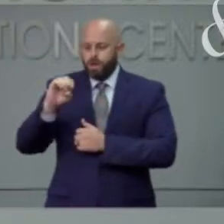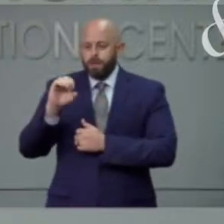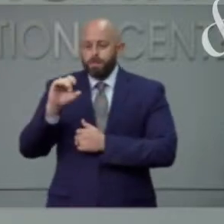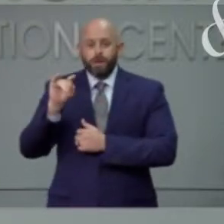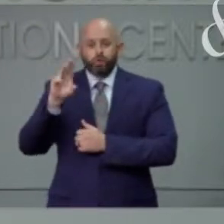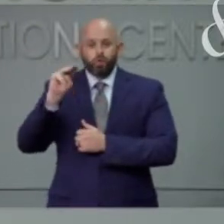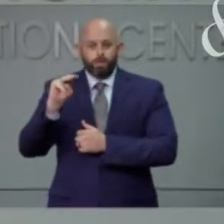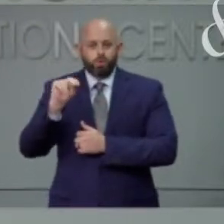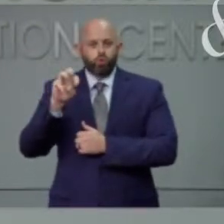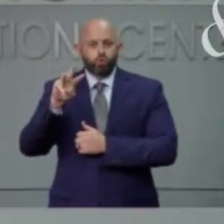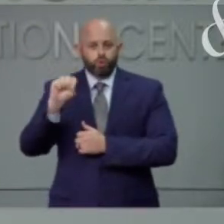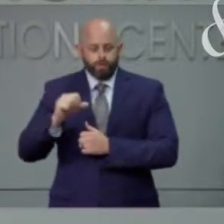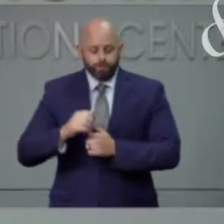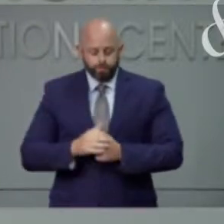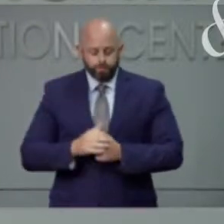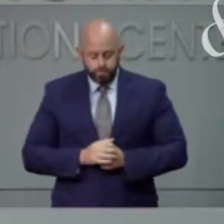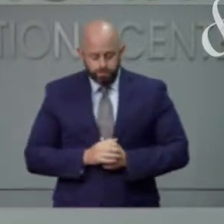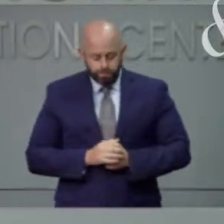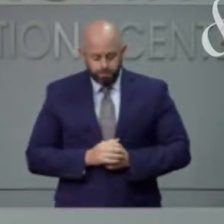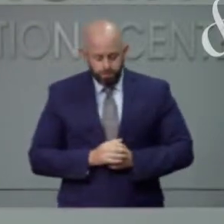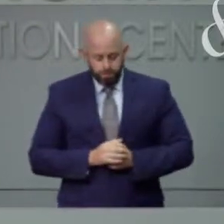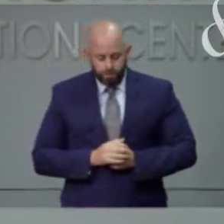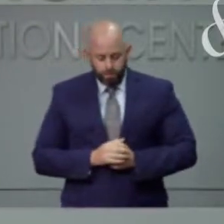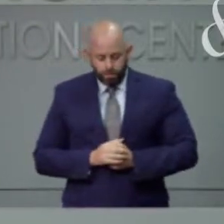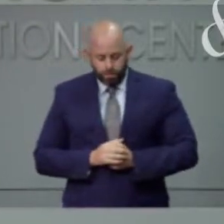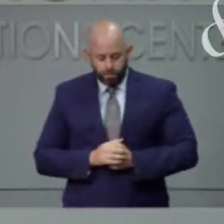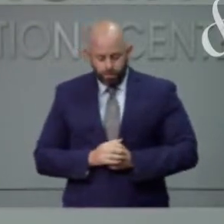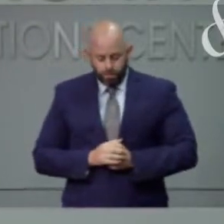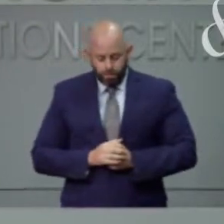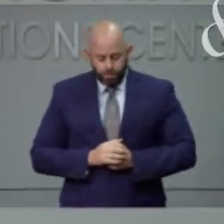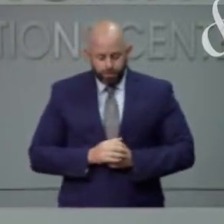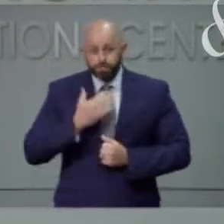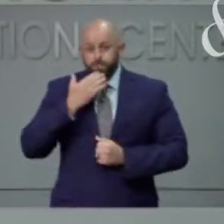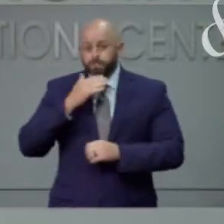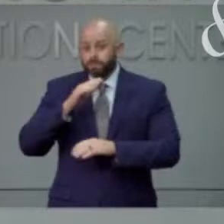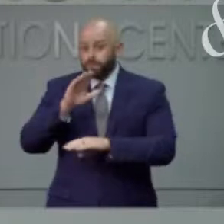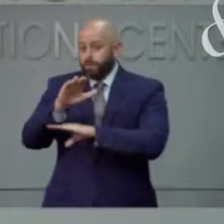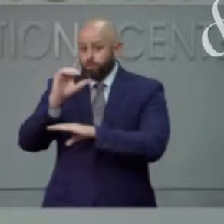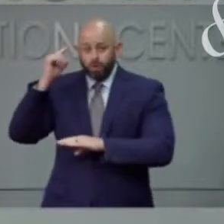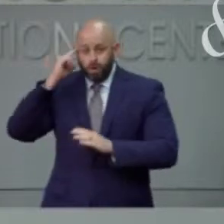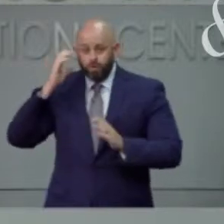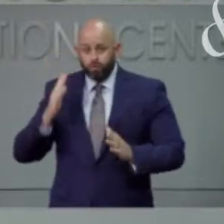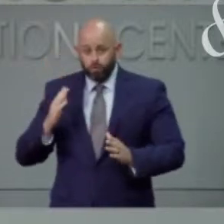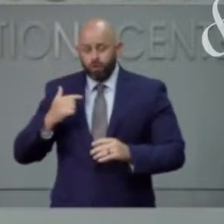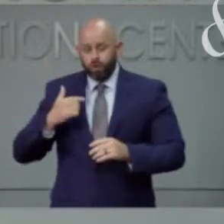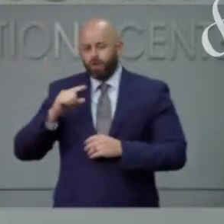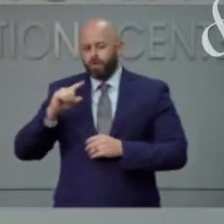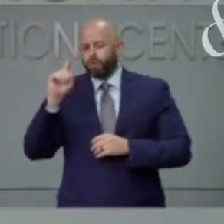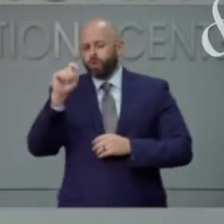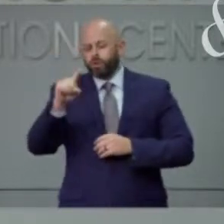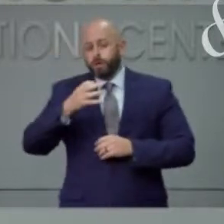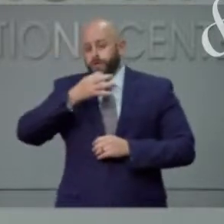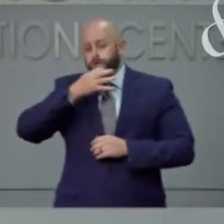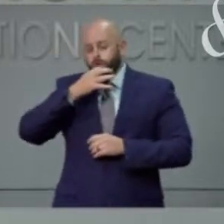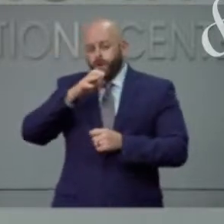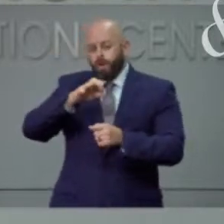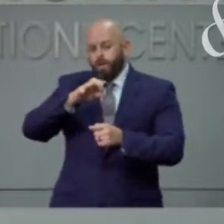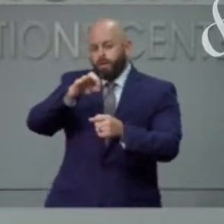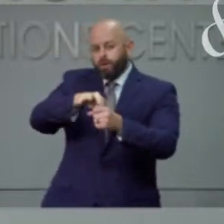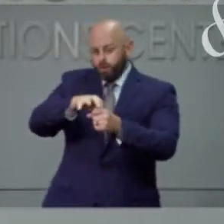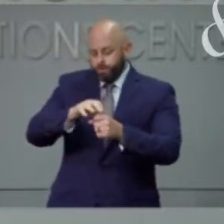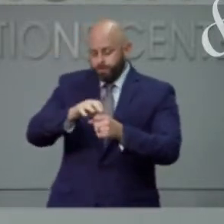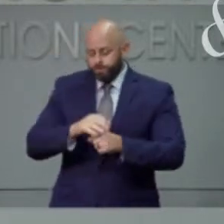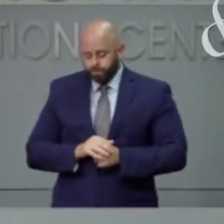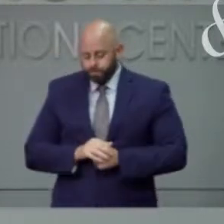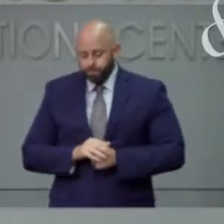Good afternoon, Governor. Sharon Van Zweeten from Spectrum News. My question is, coming up to the election, you said in the last news